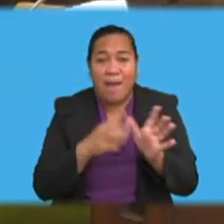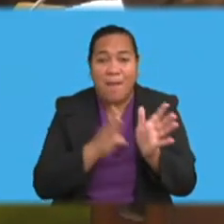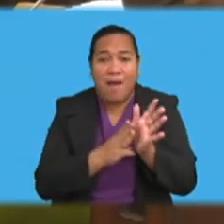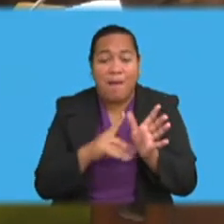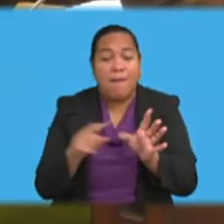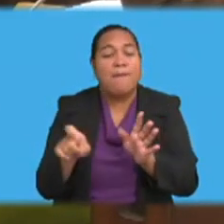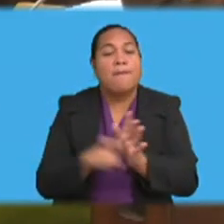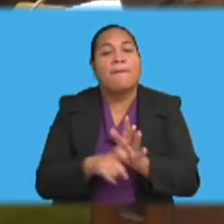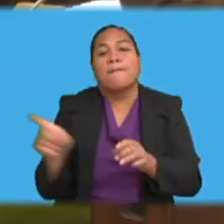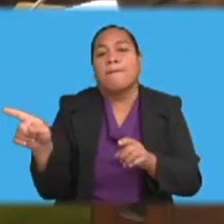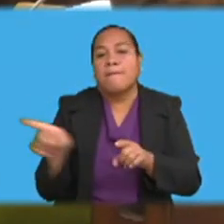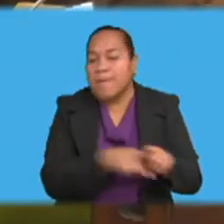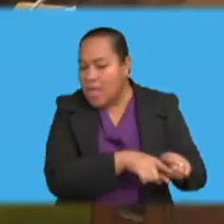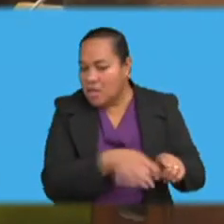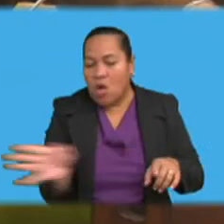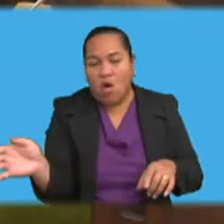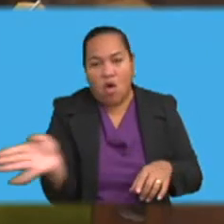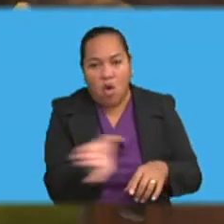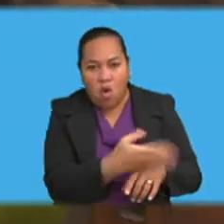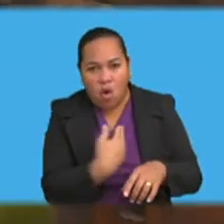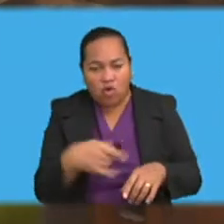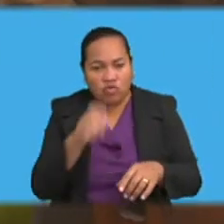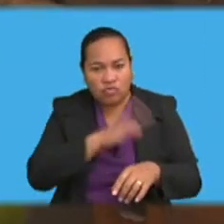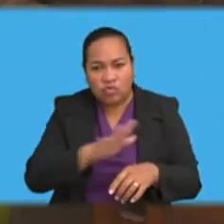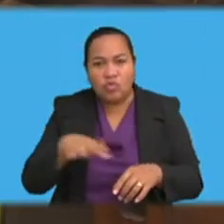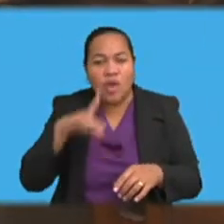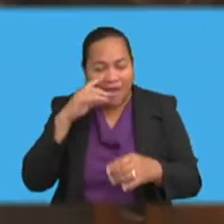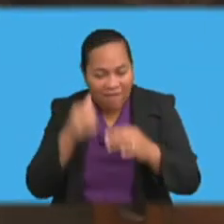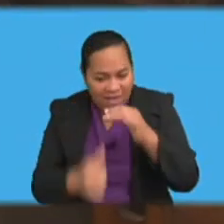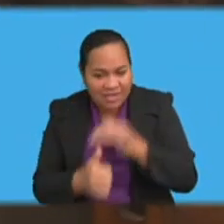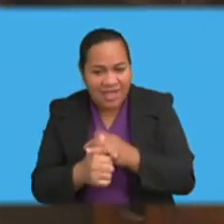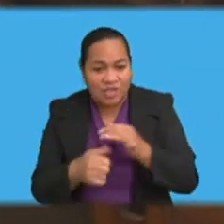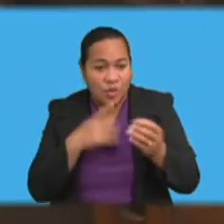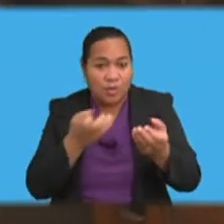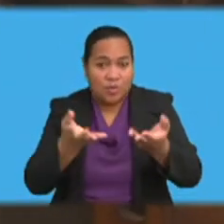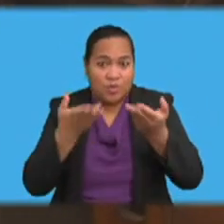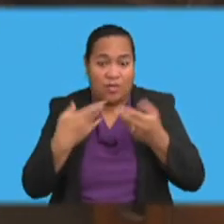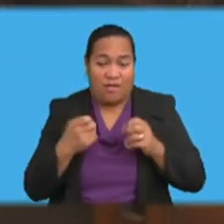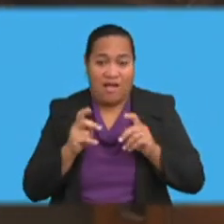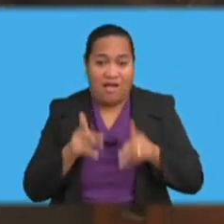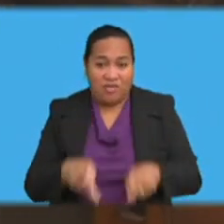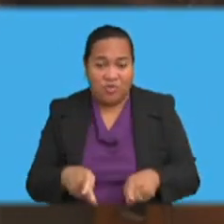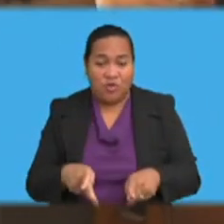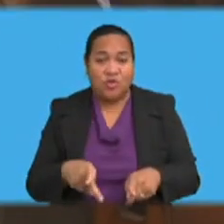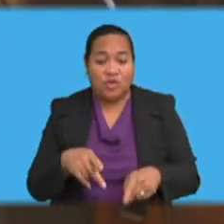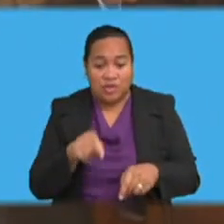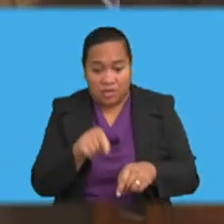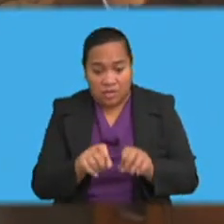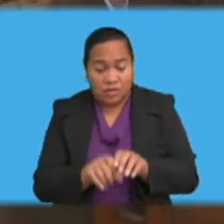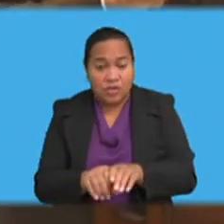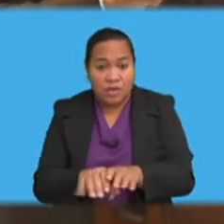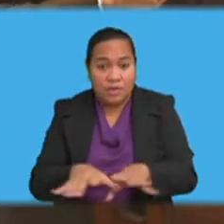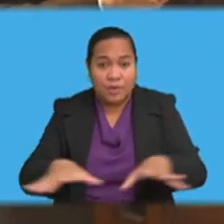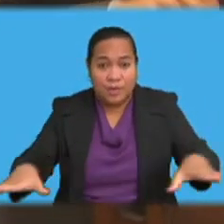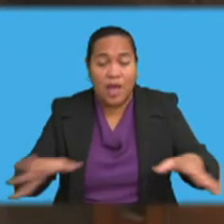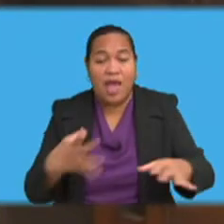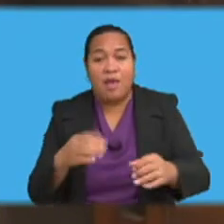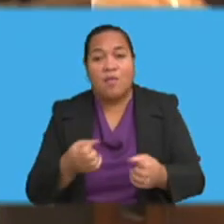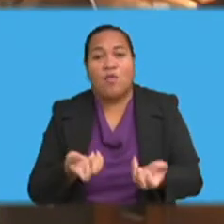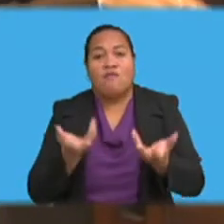will have access to that. It won't be limited. So this provides us that opportunity through the rollout of digital television to provide that